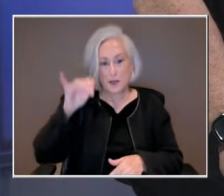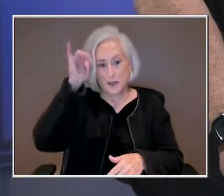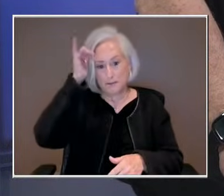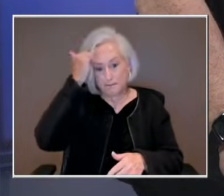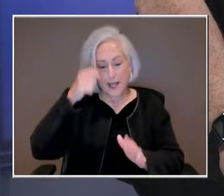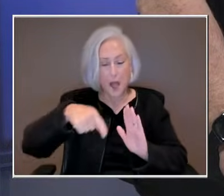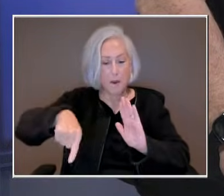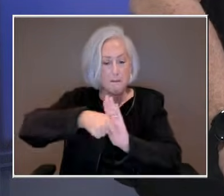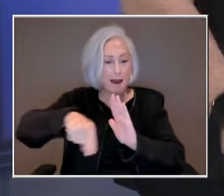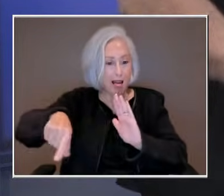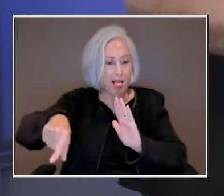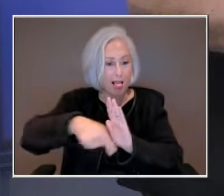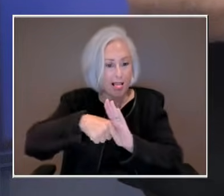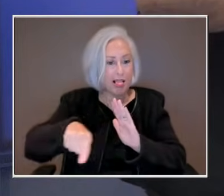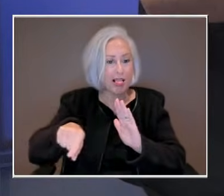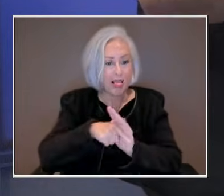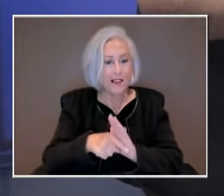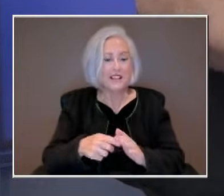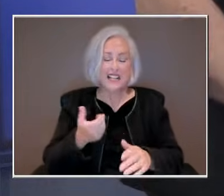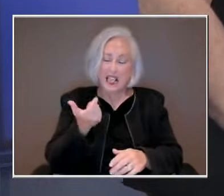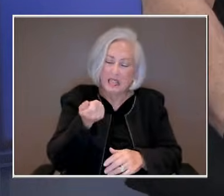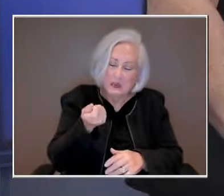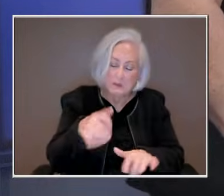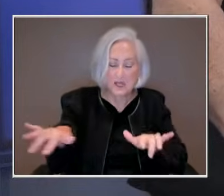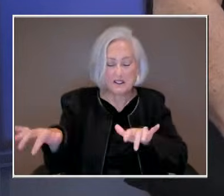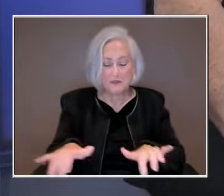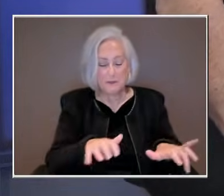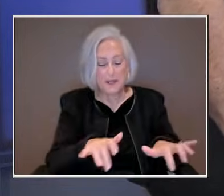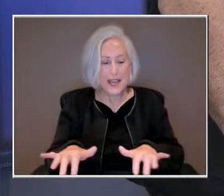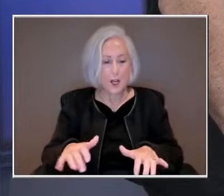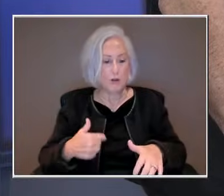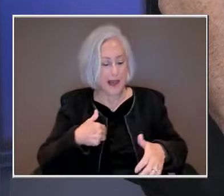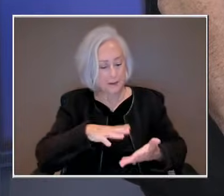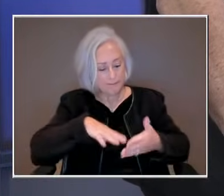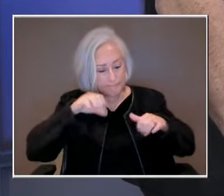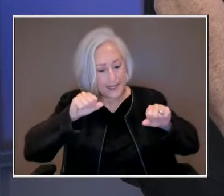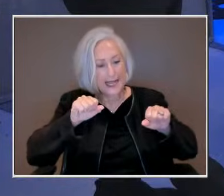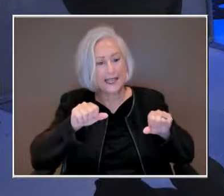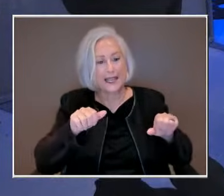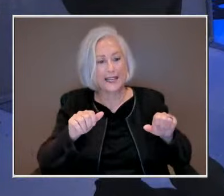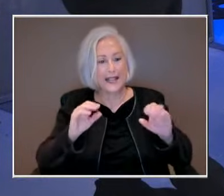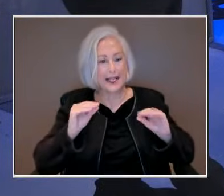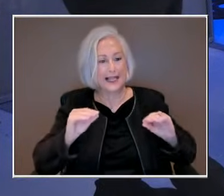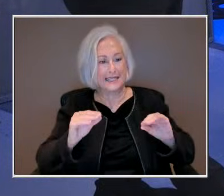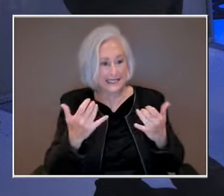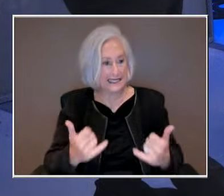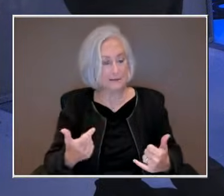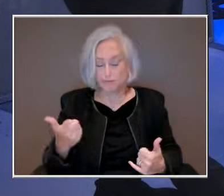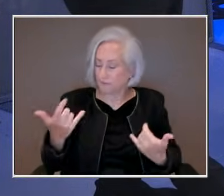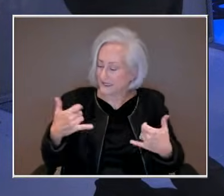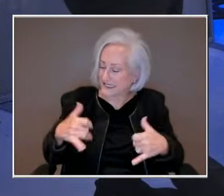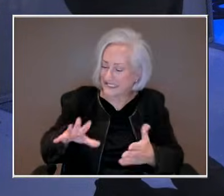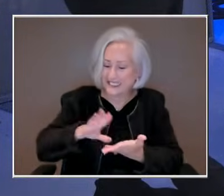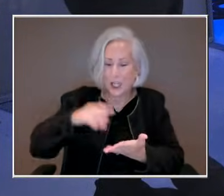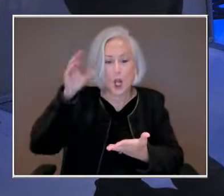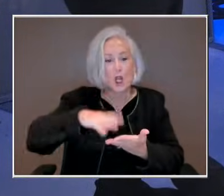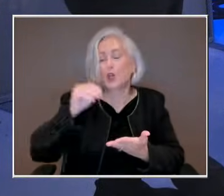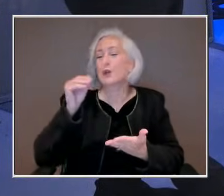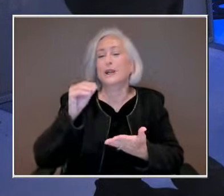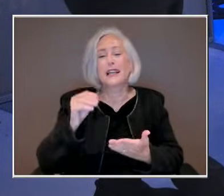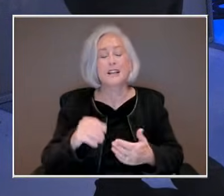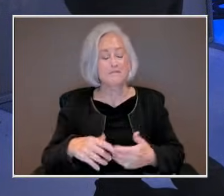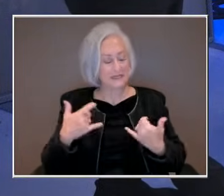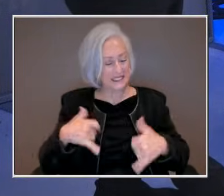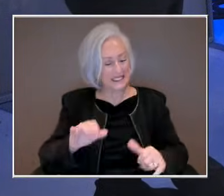can play piano, a little bit of piano. I'm taking piano lessons. Wonderful. So you're still learning and learning new instruments. Still learning,